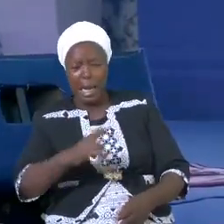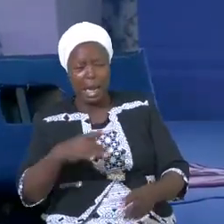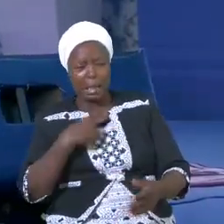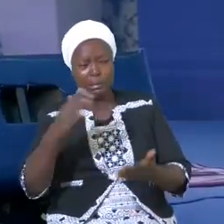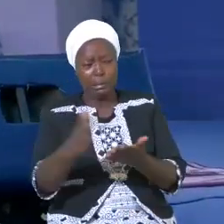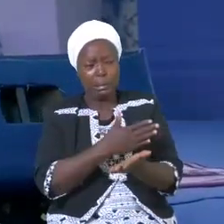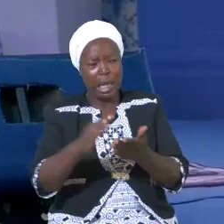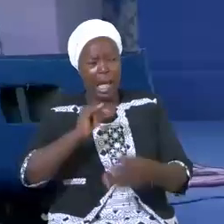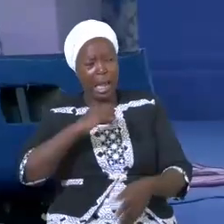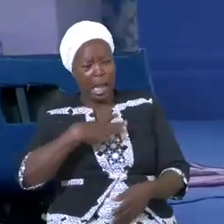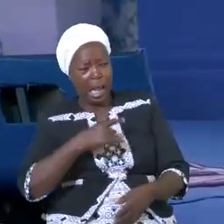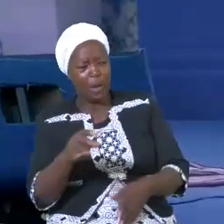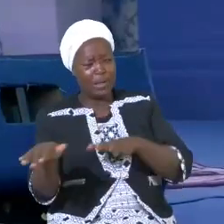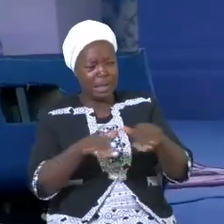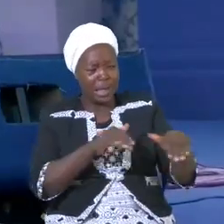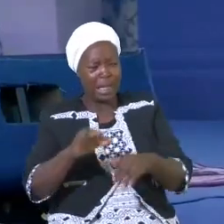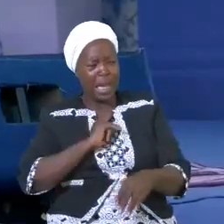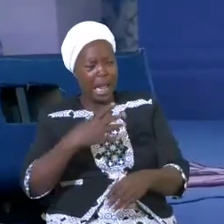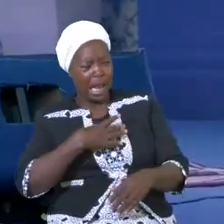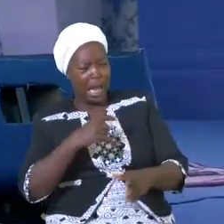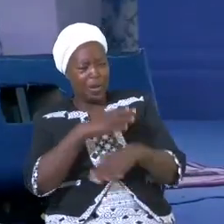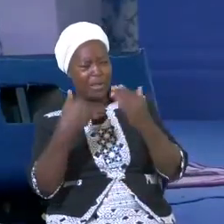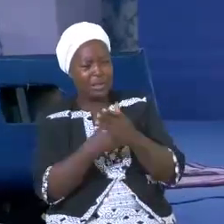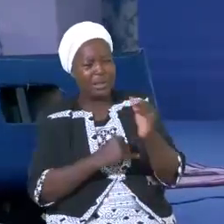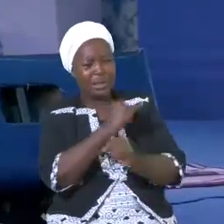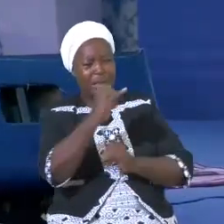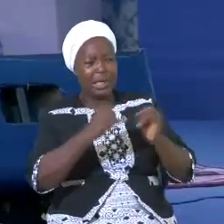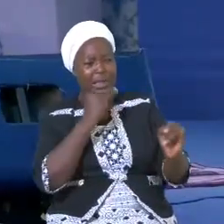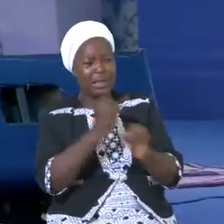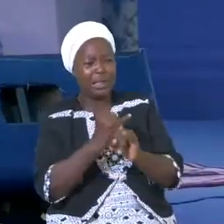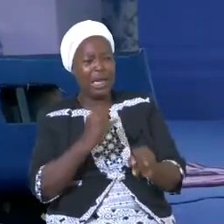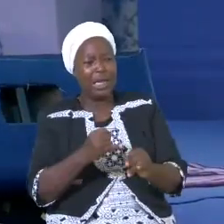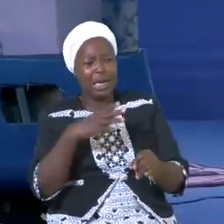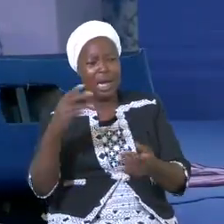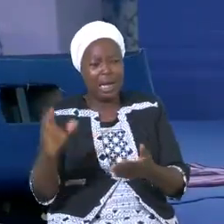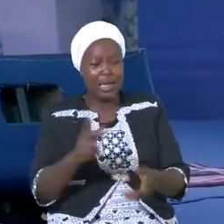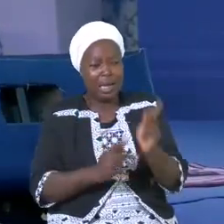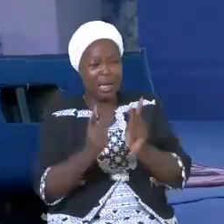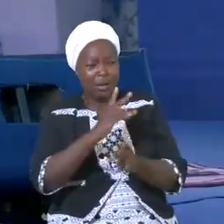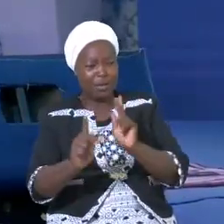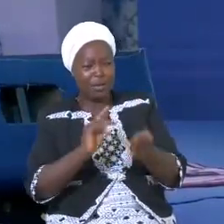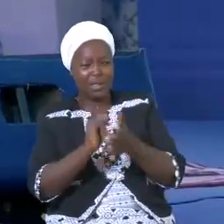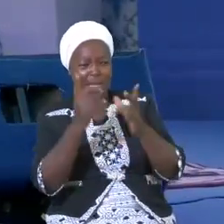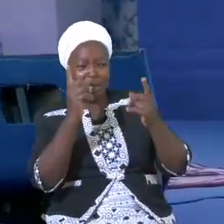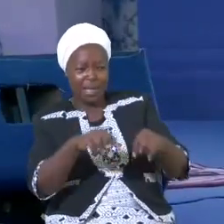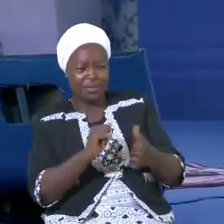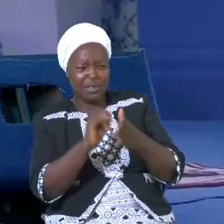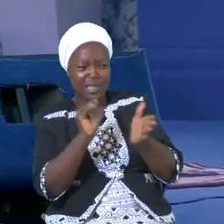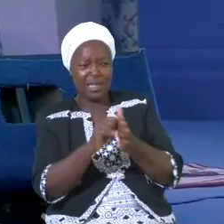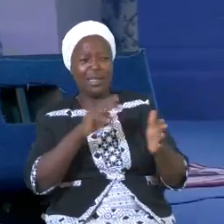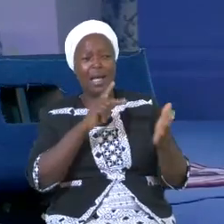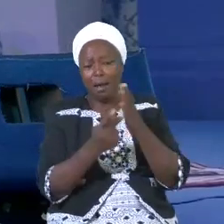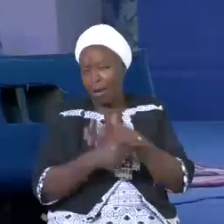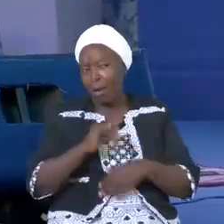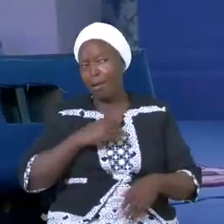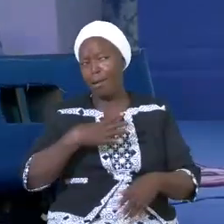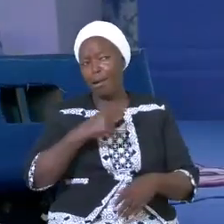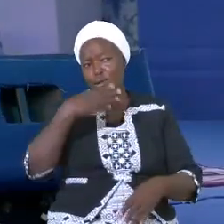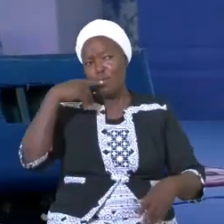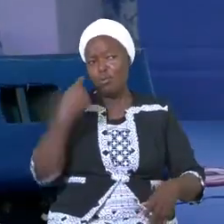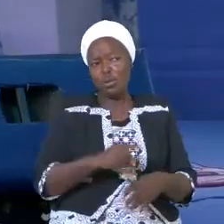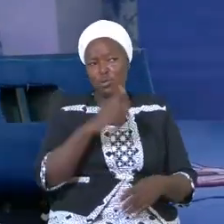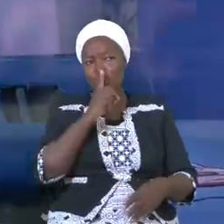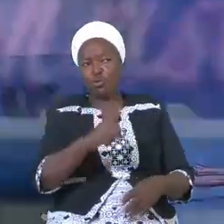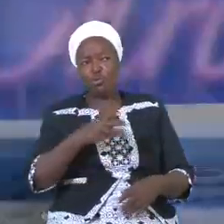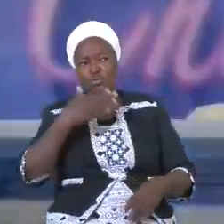actions i like the international um kind of flavor in that crusade at the end you attend the